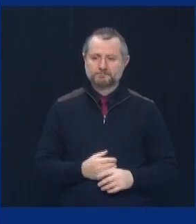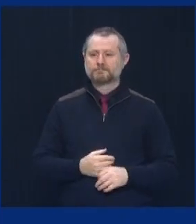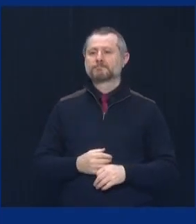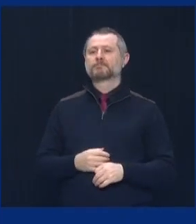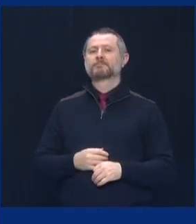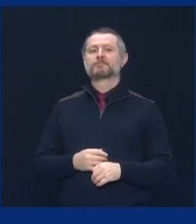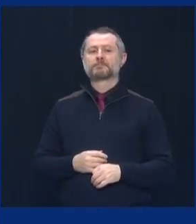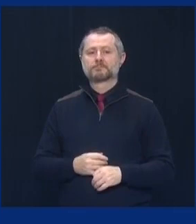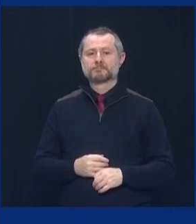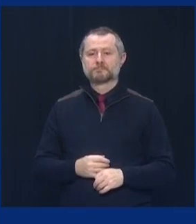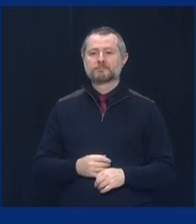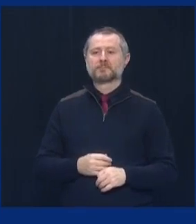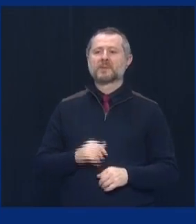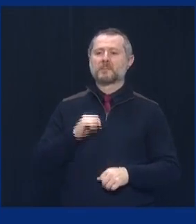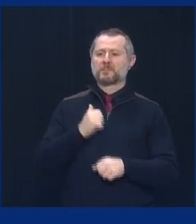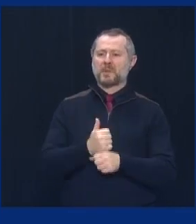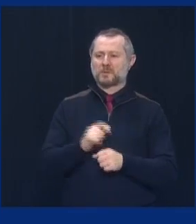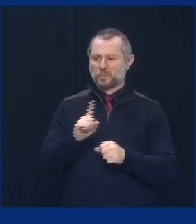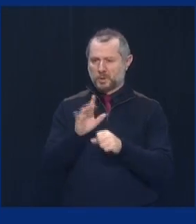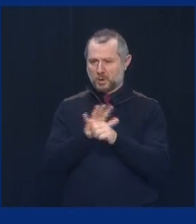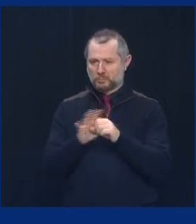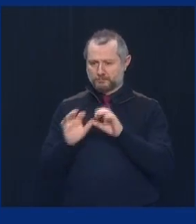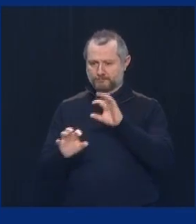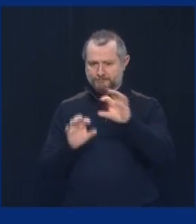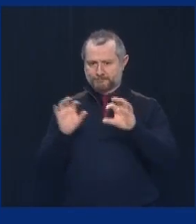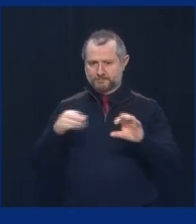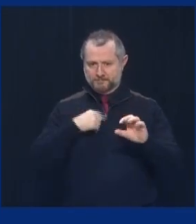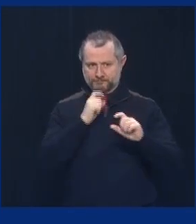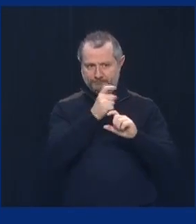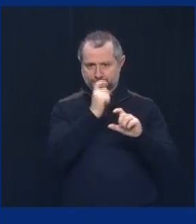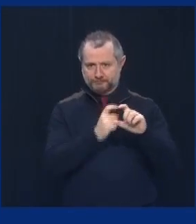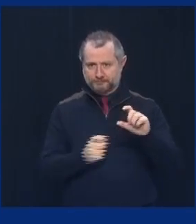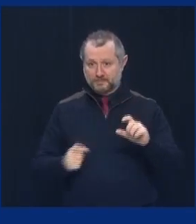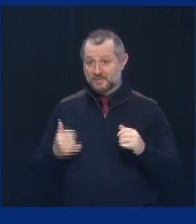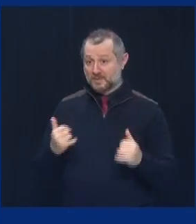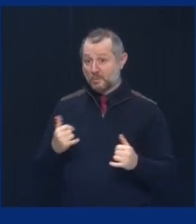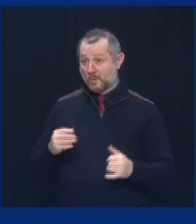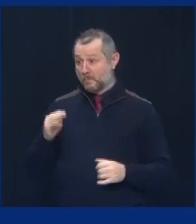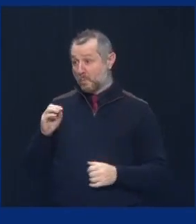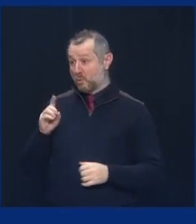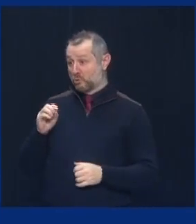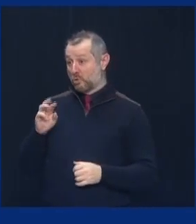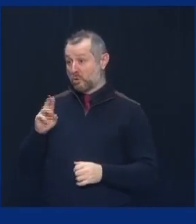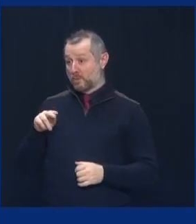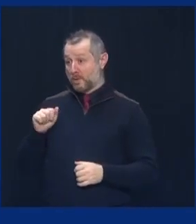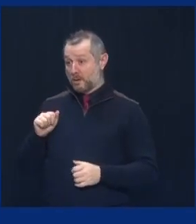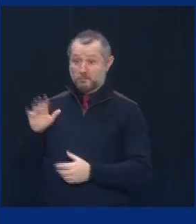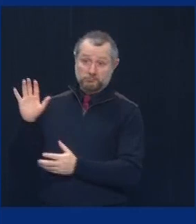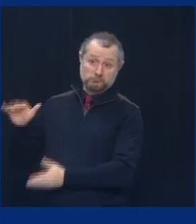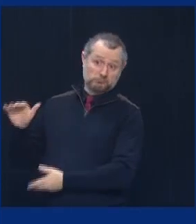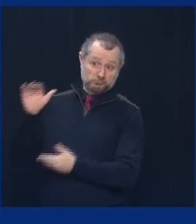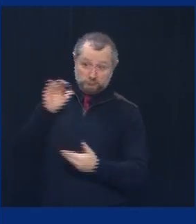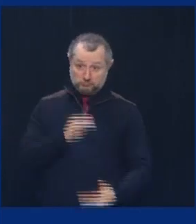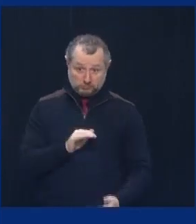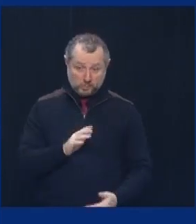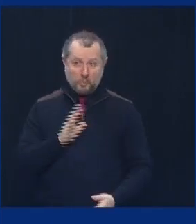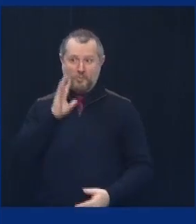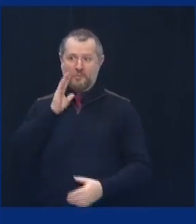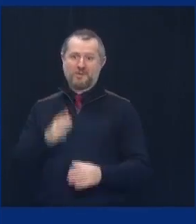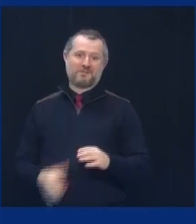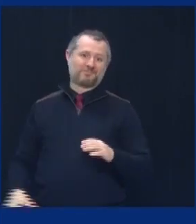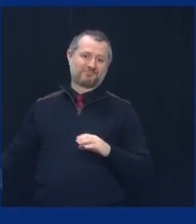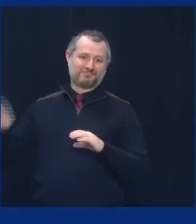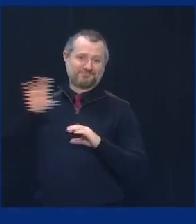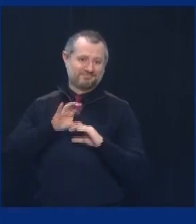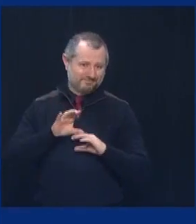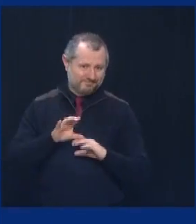by region. We now have the additional Moderna vaccine, but I believe we did that allocation Wednesday.